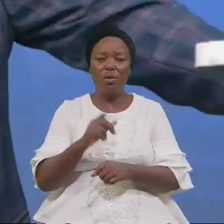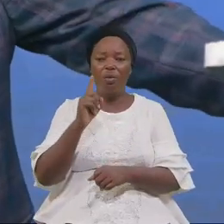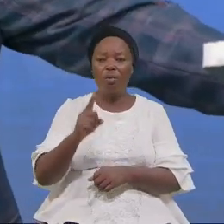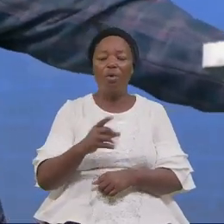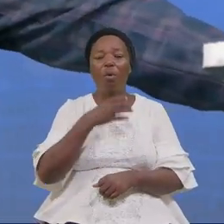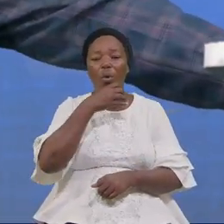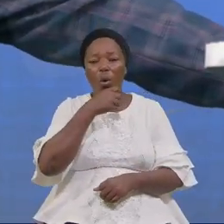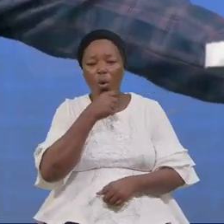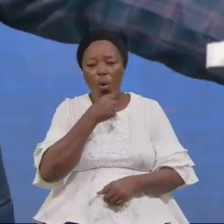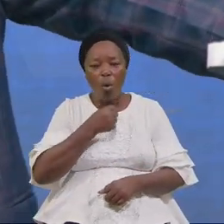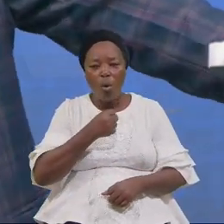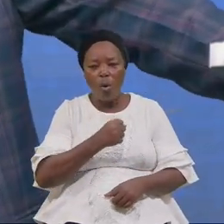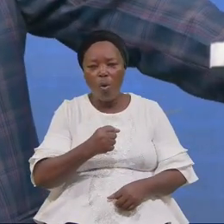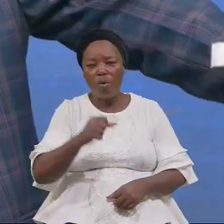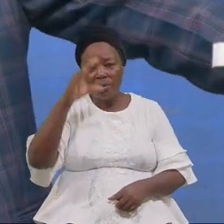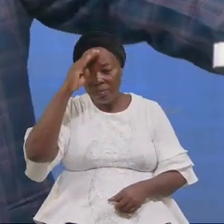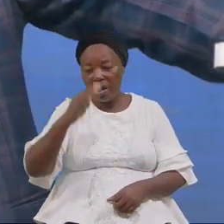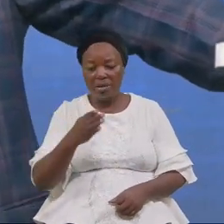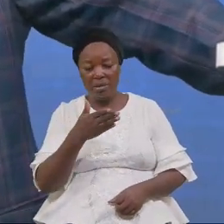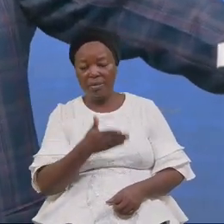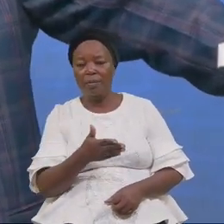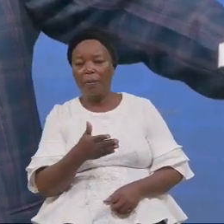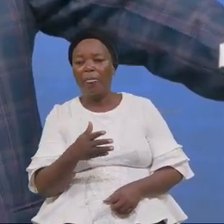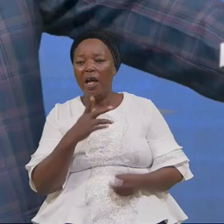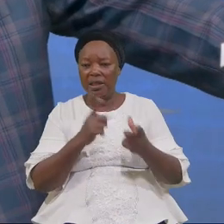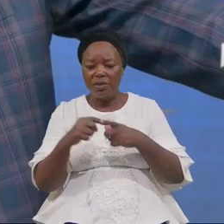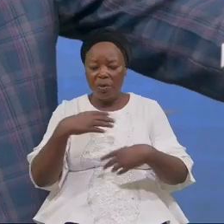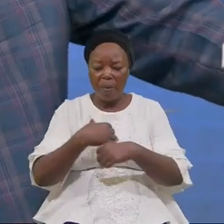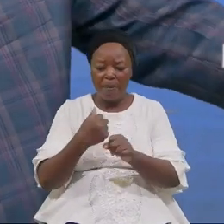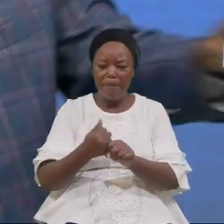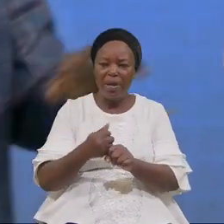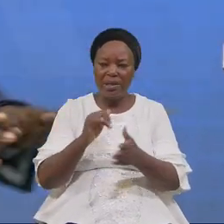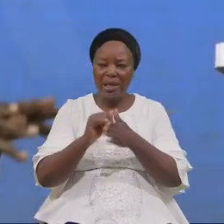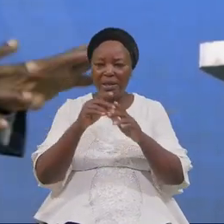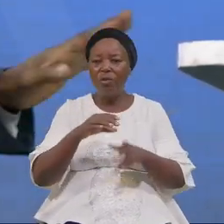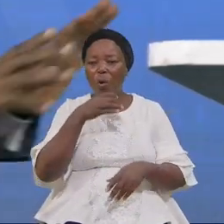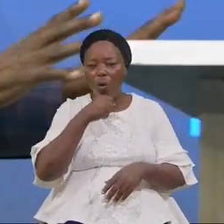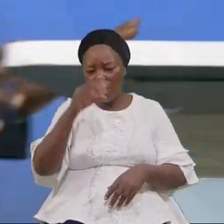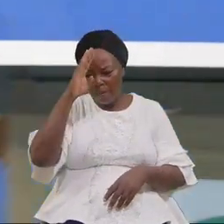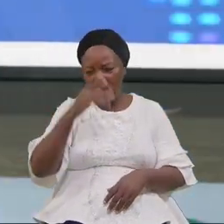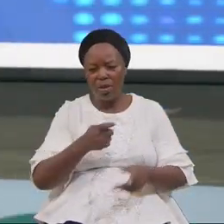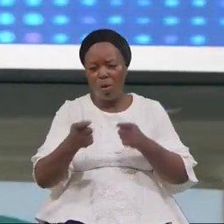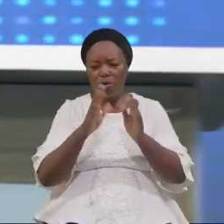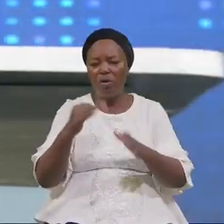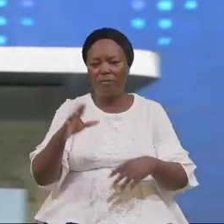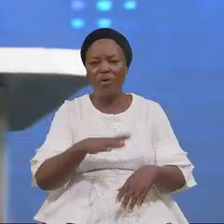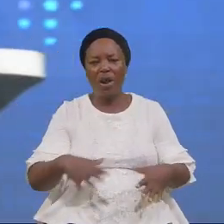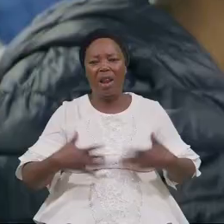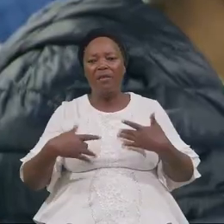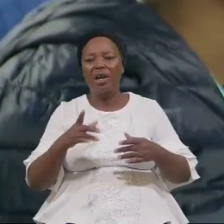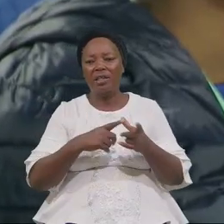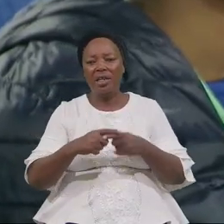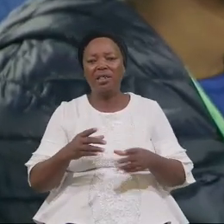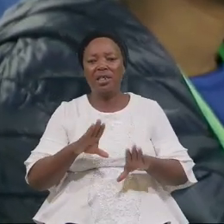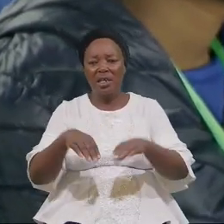old man down there, if you make him the controller of your life and the giver of everything you need